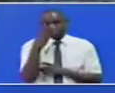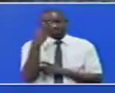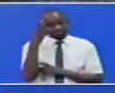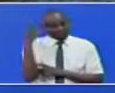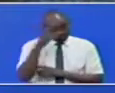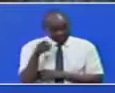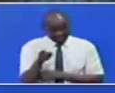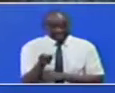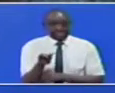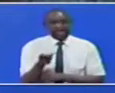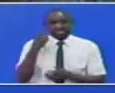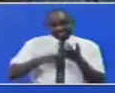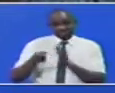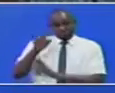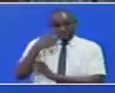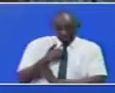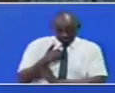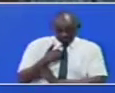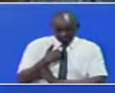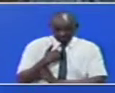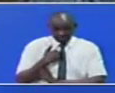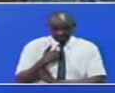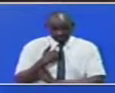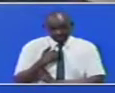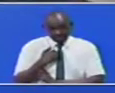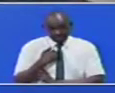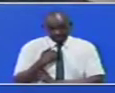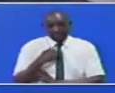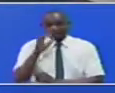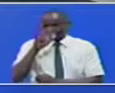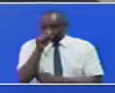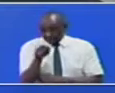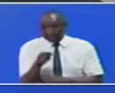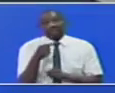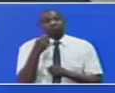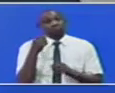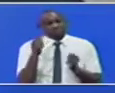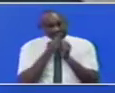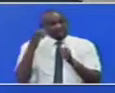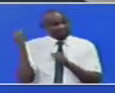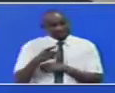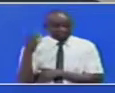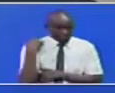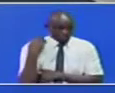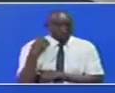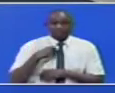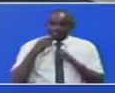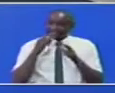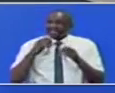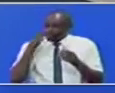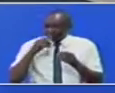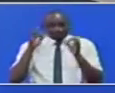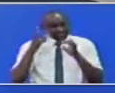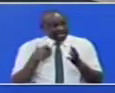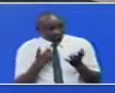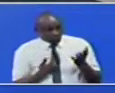duty increase that was levied on our consumers by government about 13 months ago now. But the response has been fantastic. We've